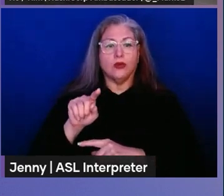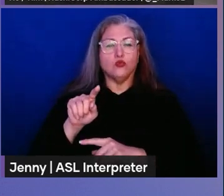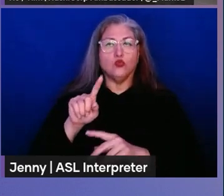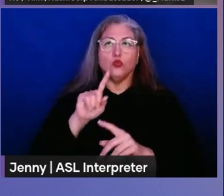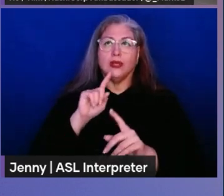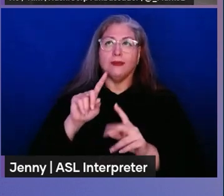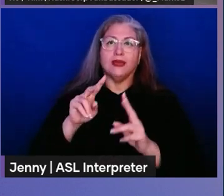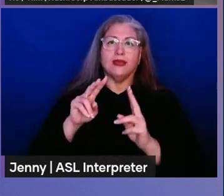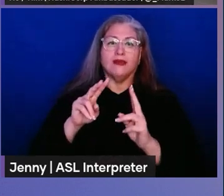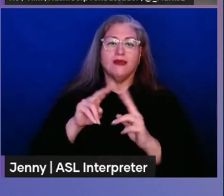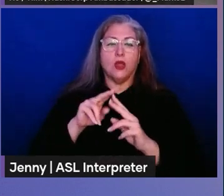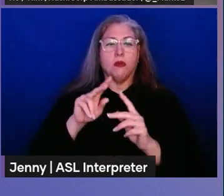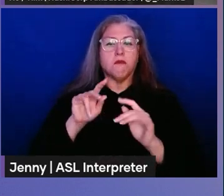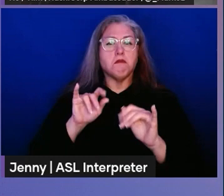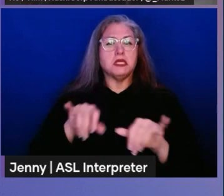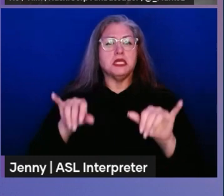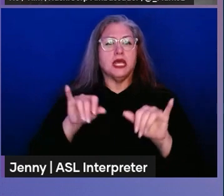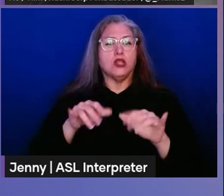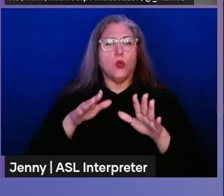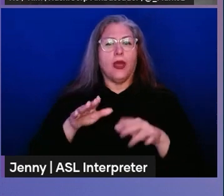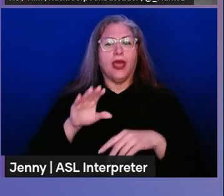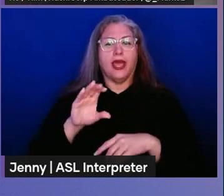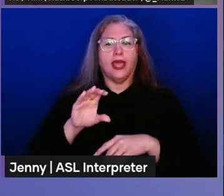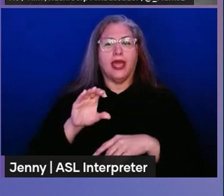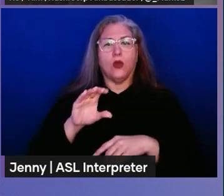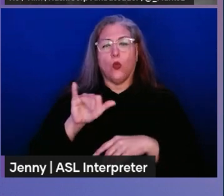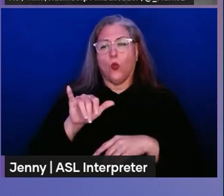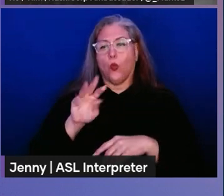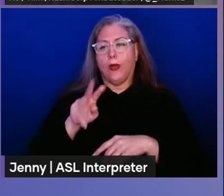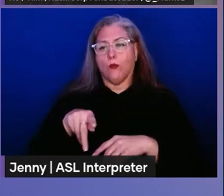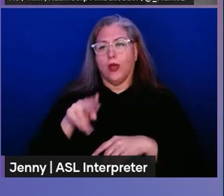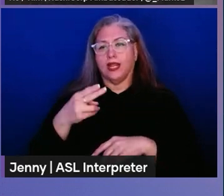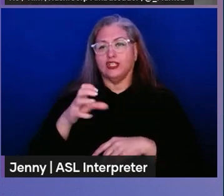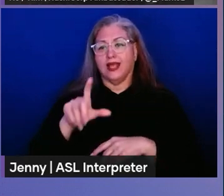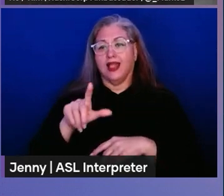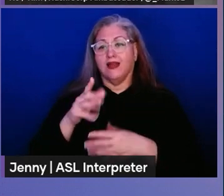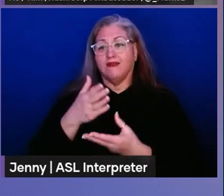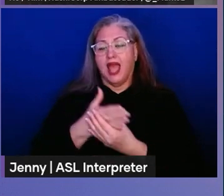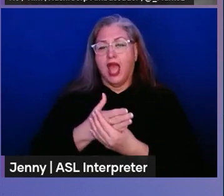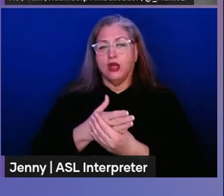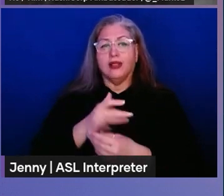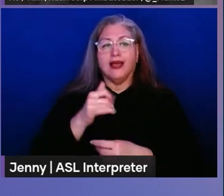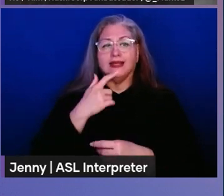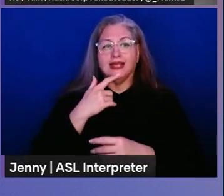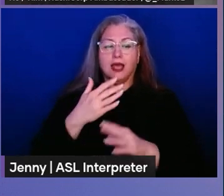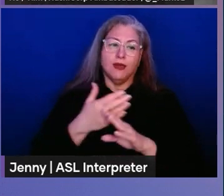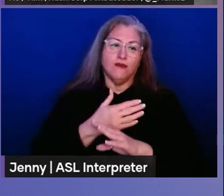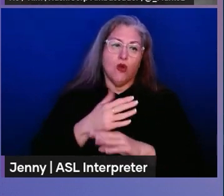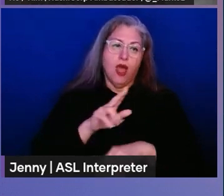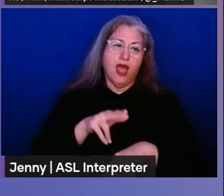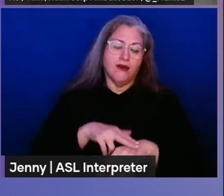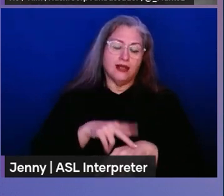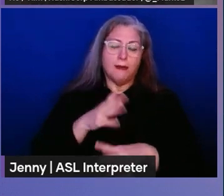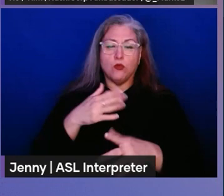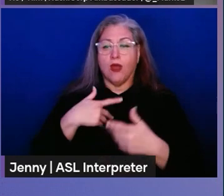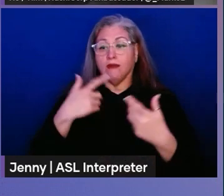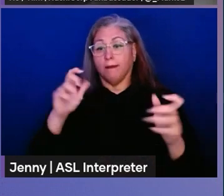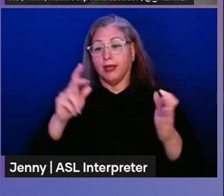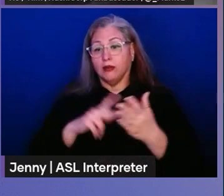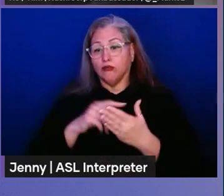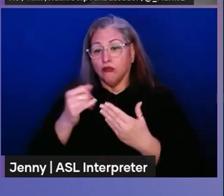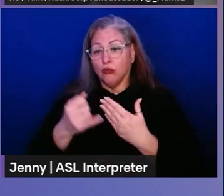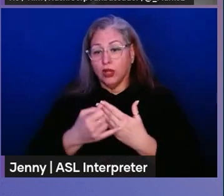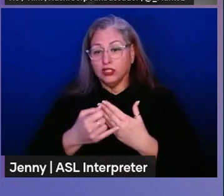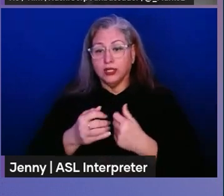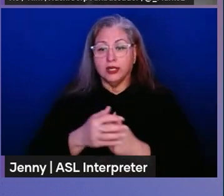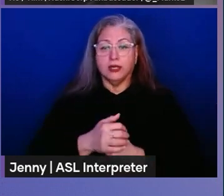typical Waypoint HCL configuration file. So as I said before, first, obviously, we have to pick a project.